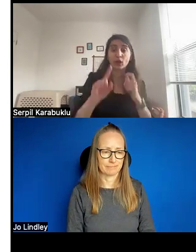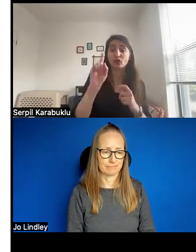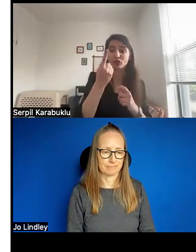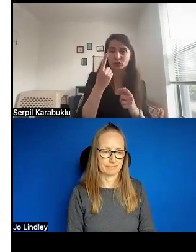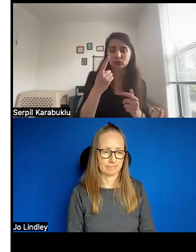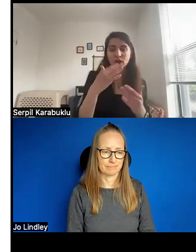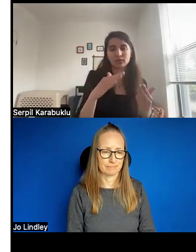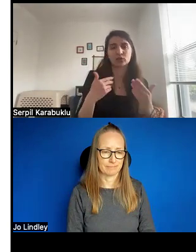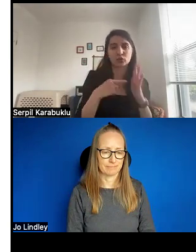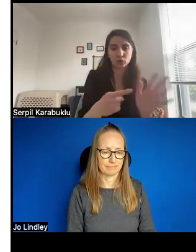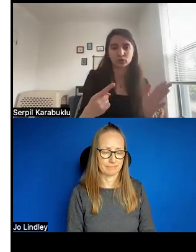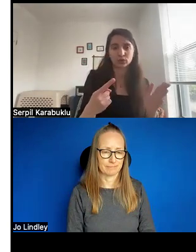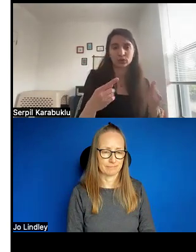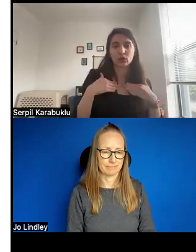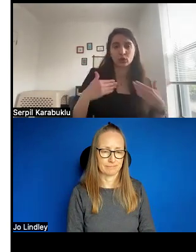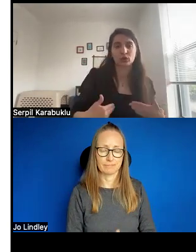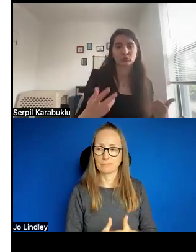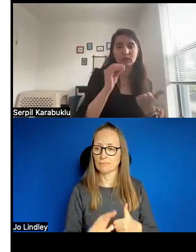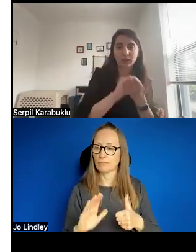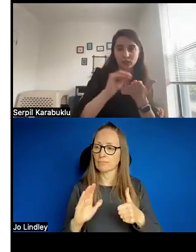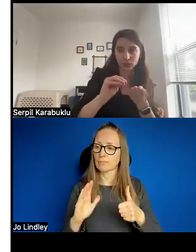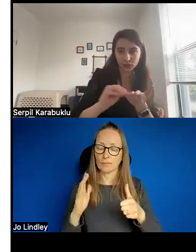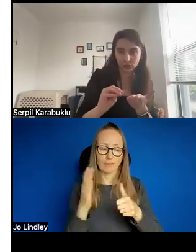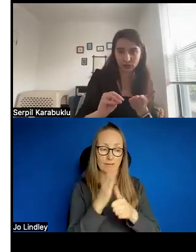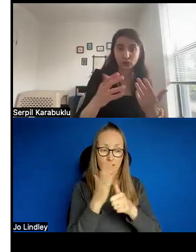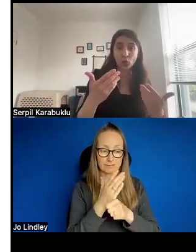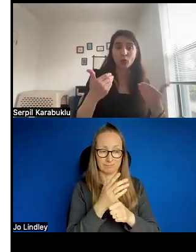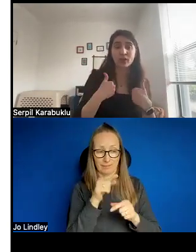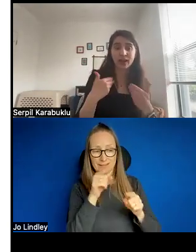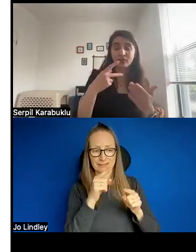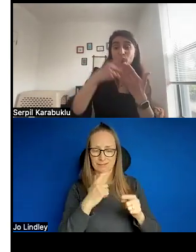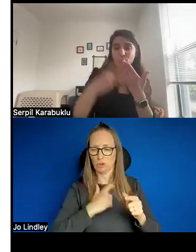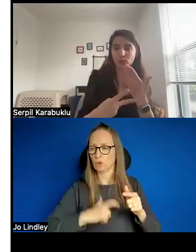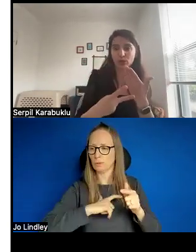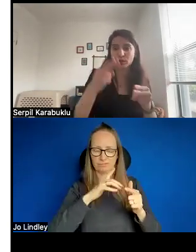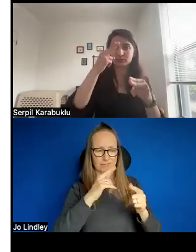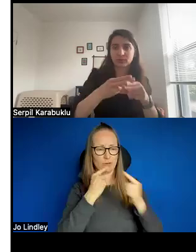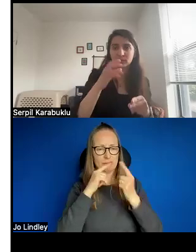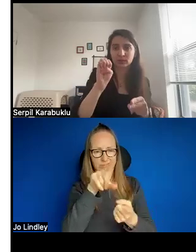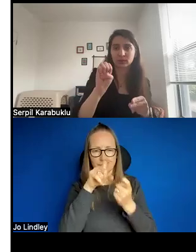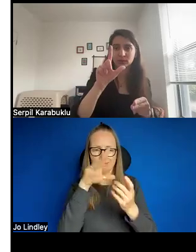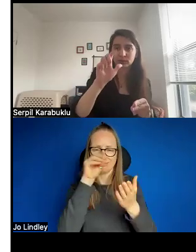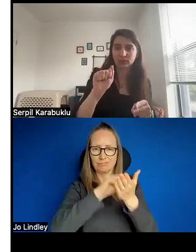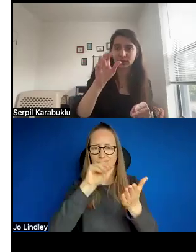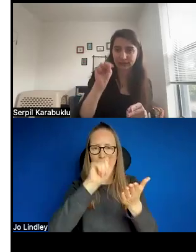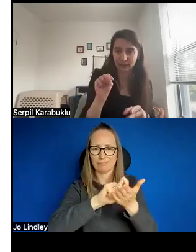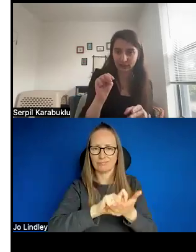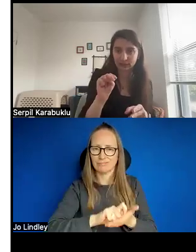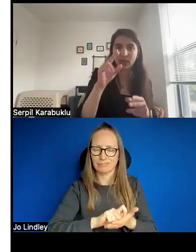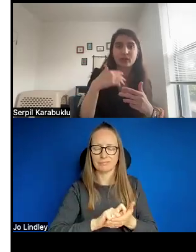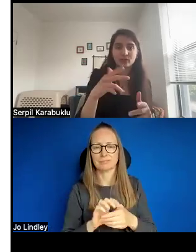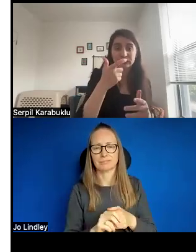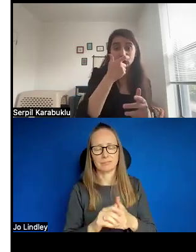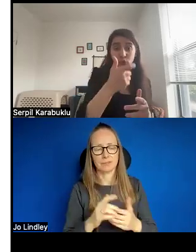First, I will show you the human annotations. And we look at all the data as annotated